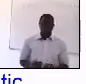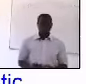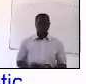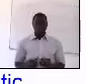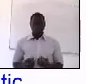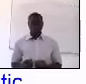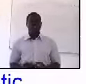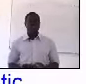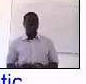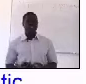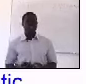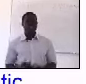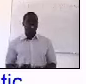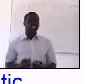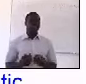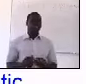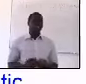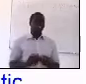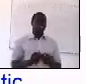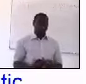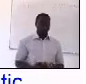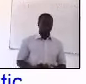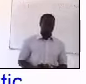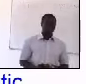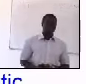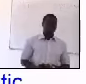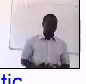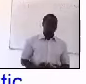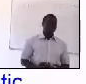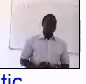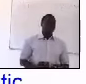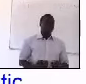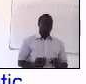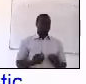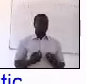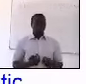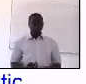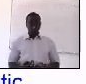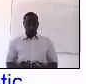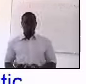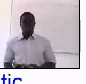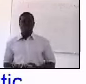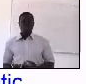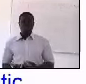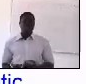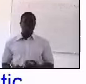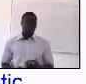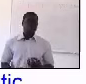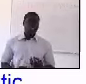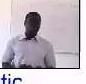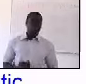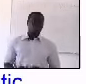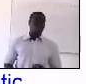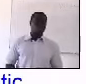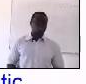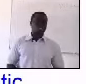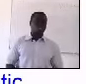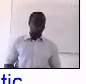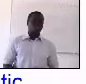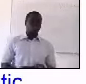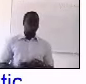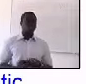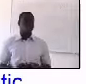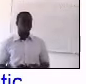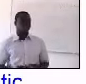involuntary or an automatic action. It responds to impulse initiated by a stimulus.